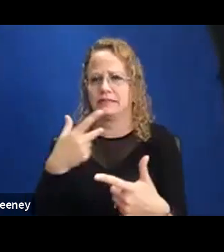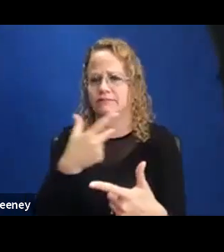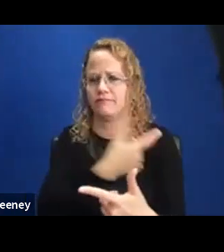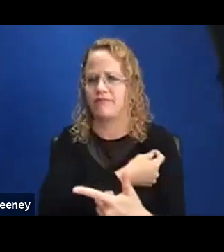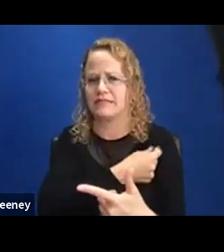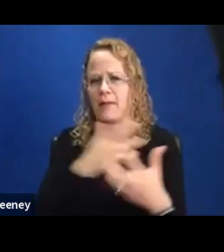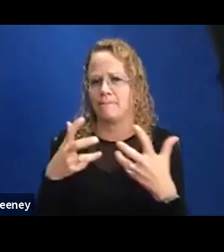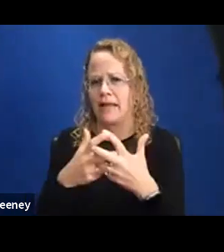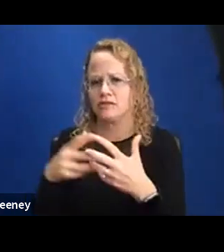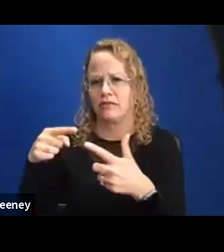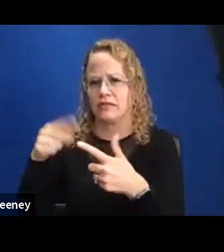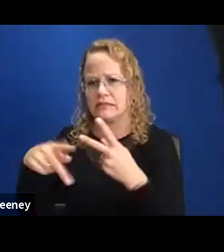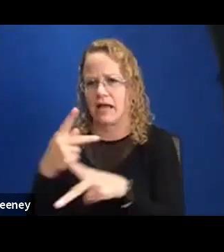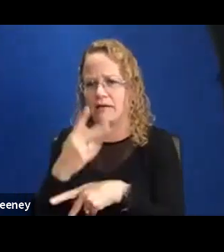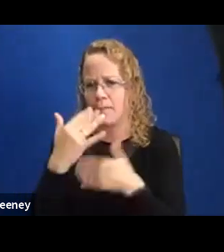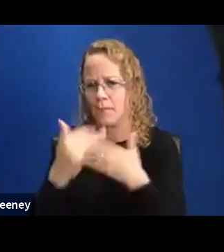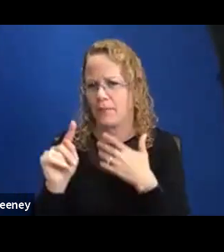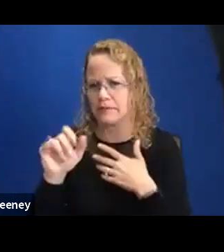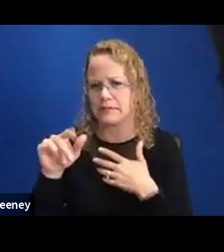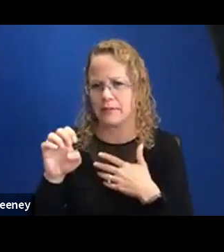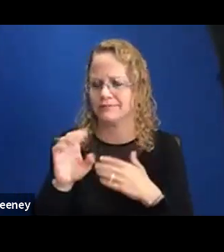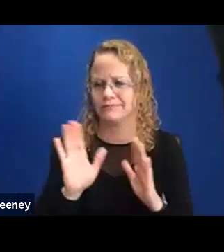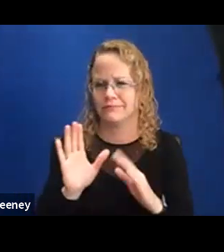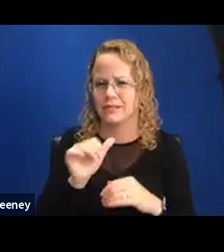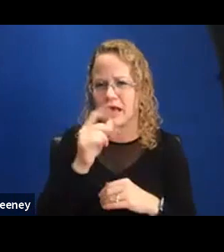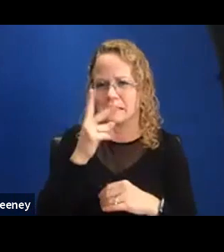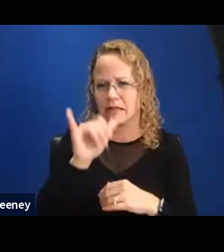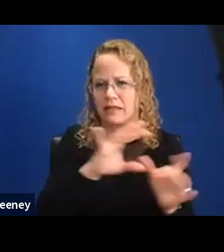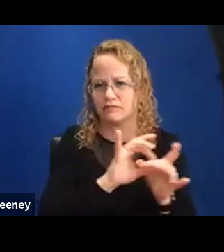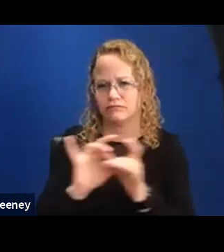of those kinds of correlations.